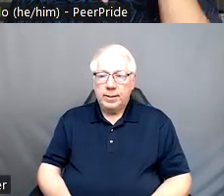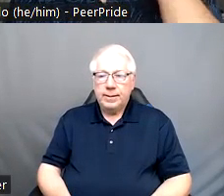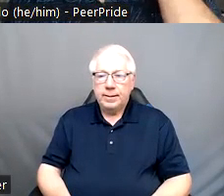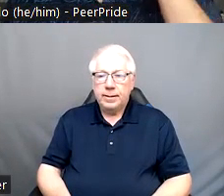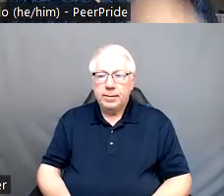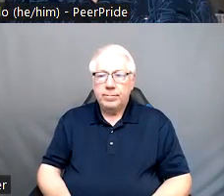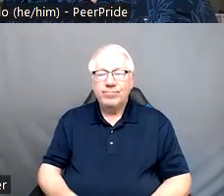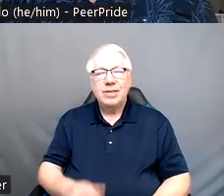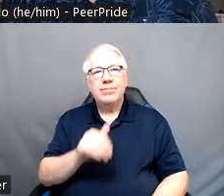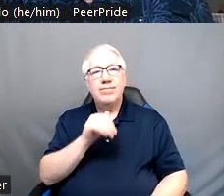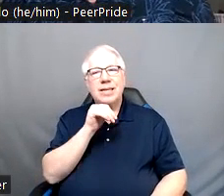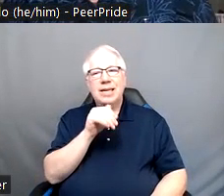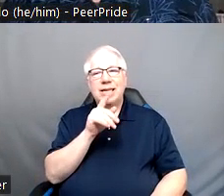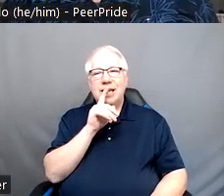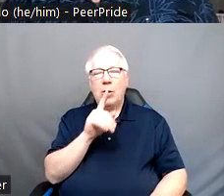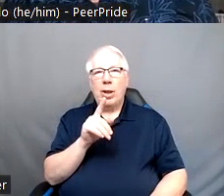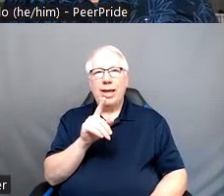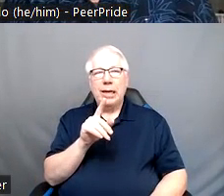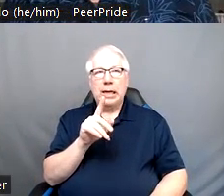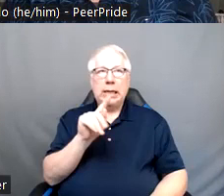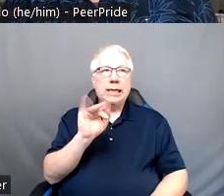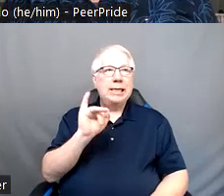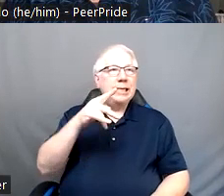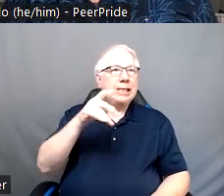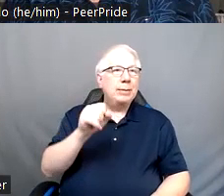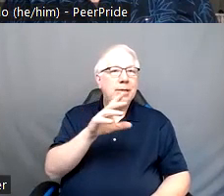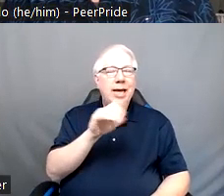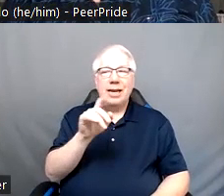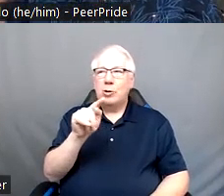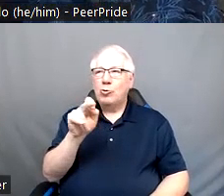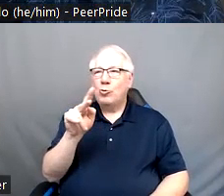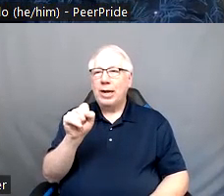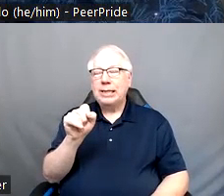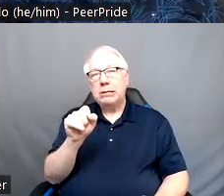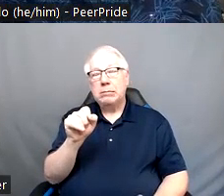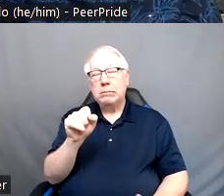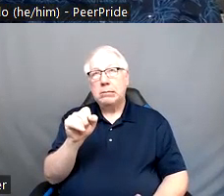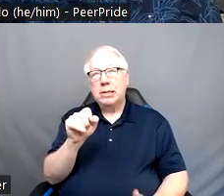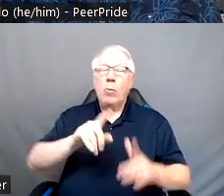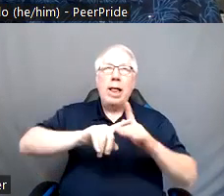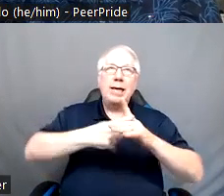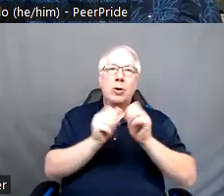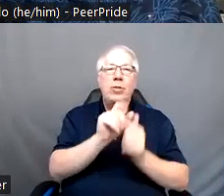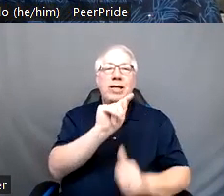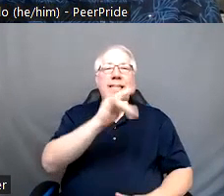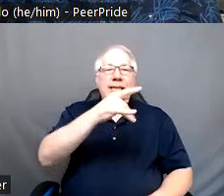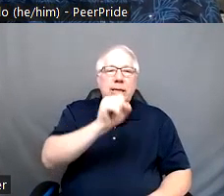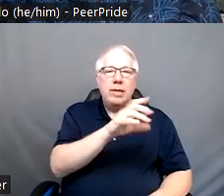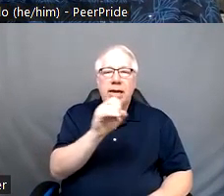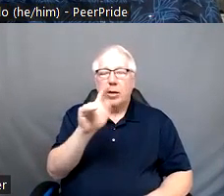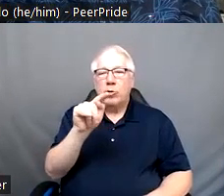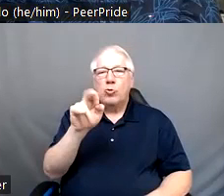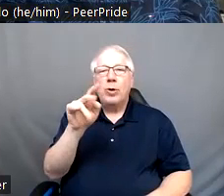This isn't really like a tips and tricks type thing. I guess I can start with a tips and tricks thing.